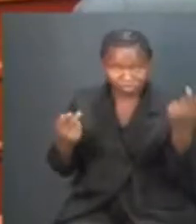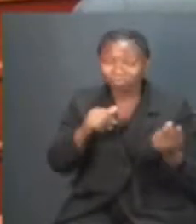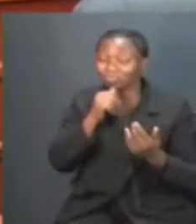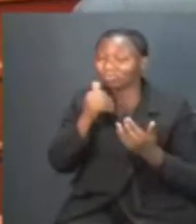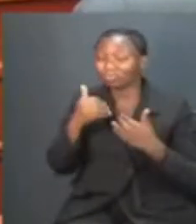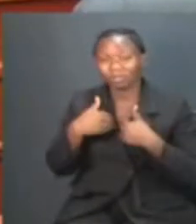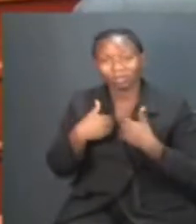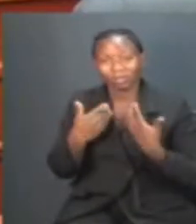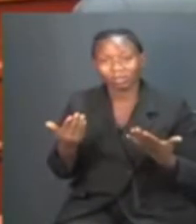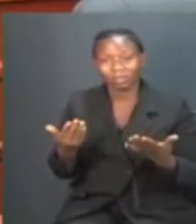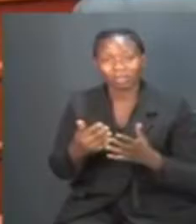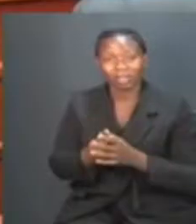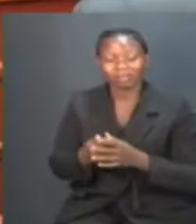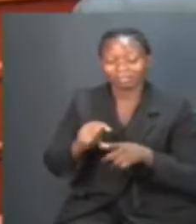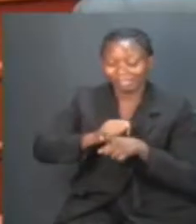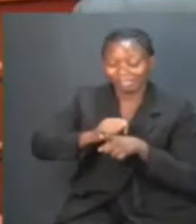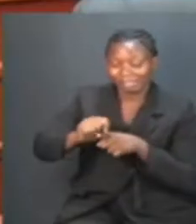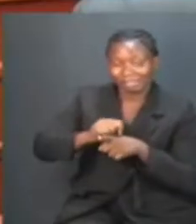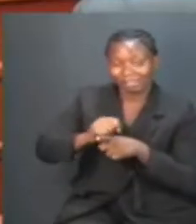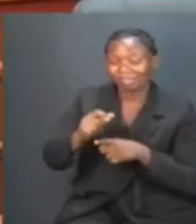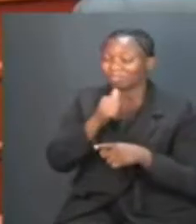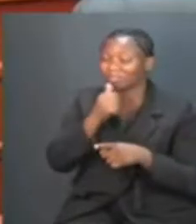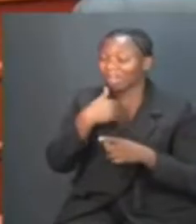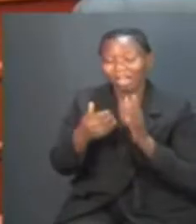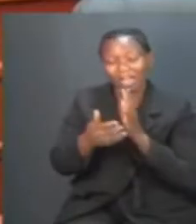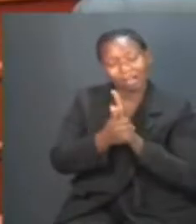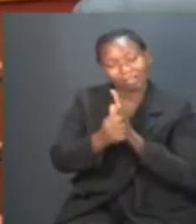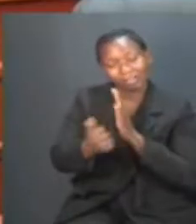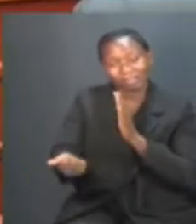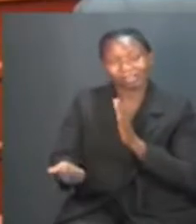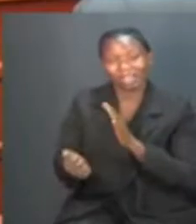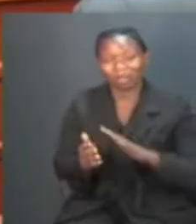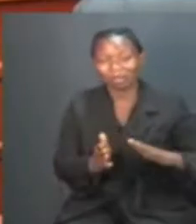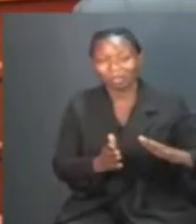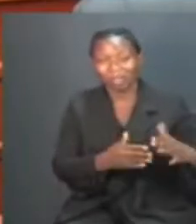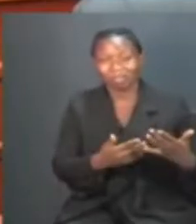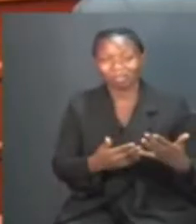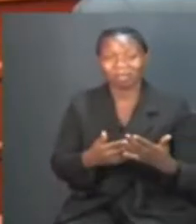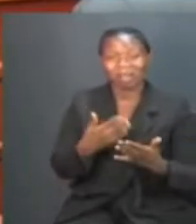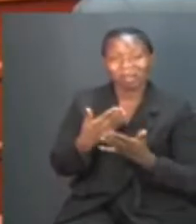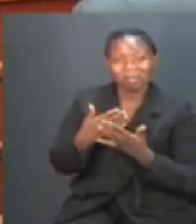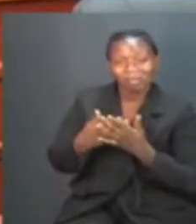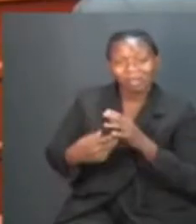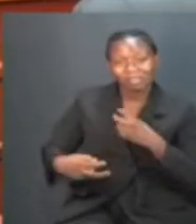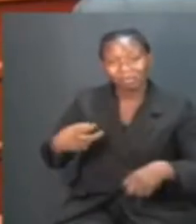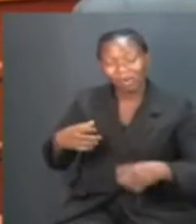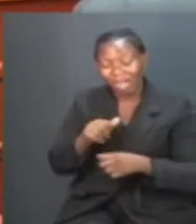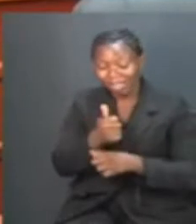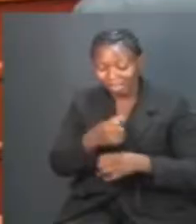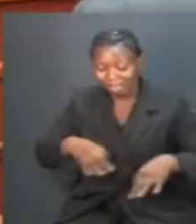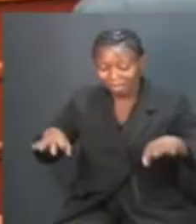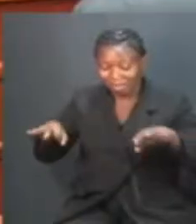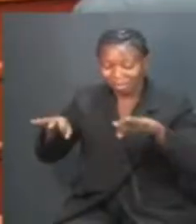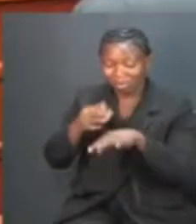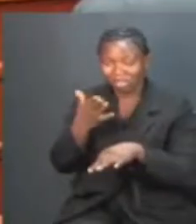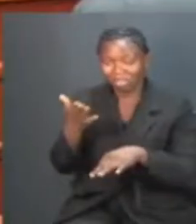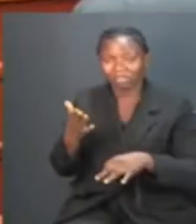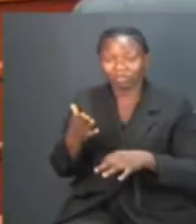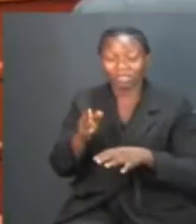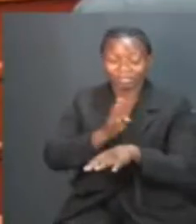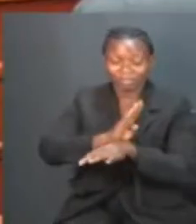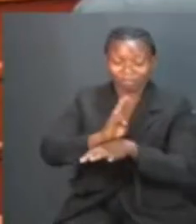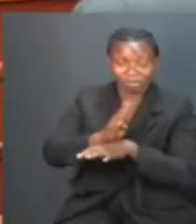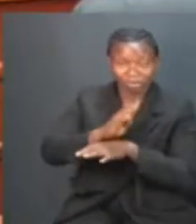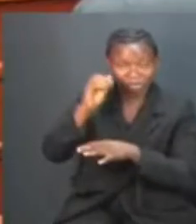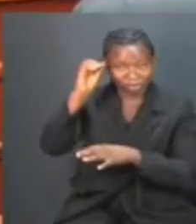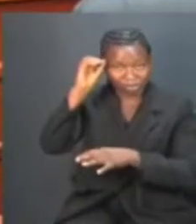have that training, they don't have that skills. Apart from capital constraints, the other key constraint is the entrepreneurial